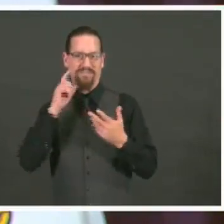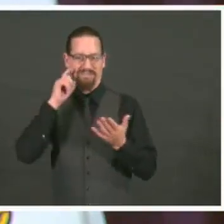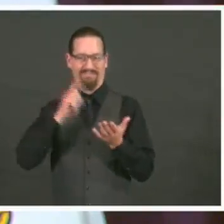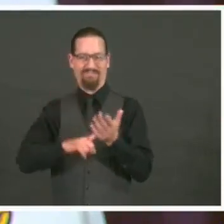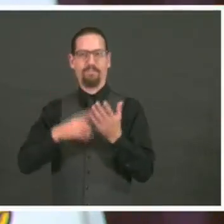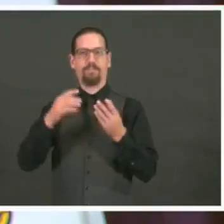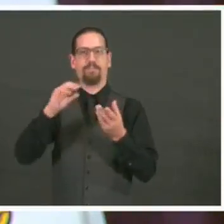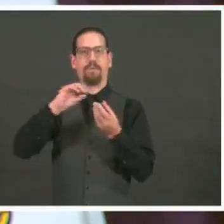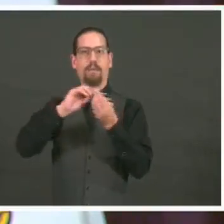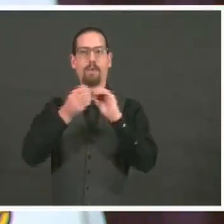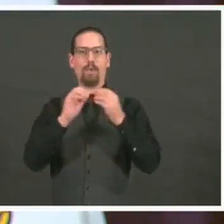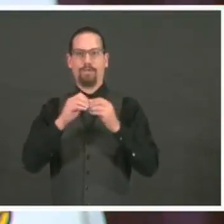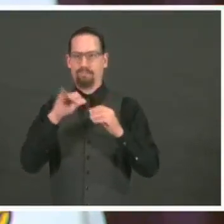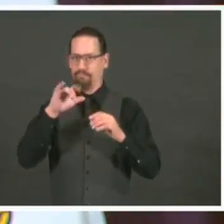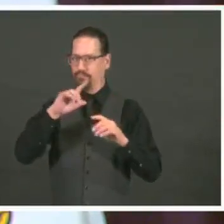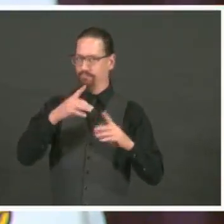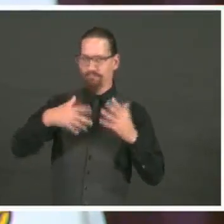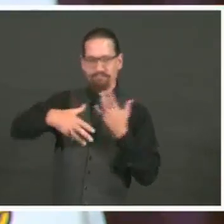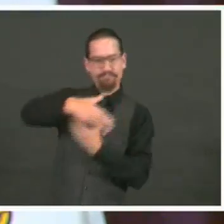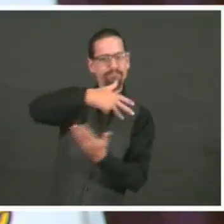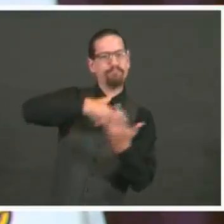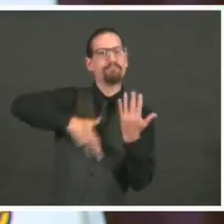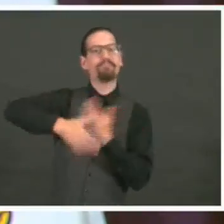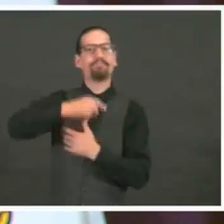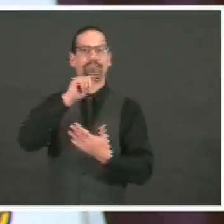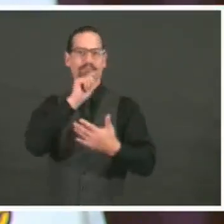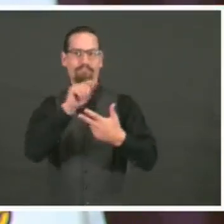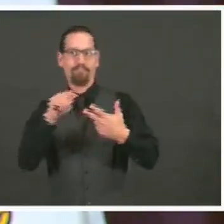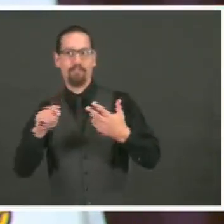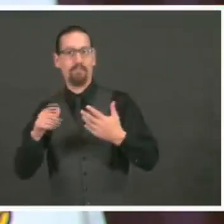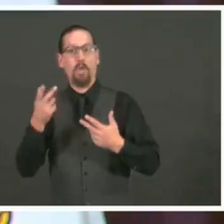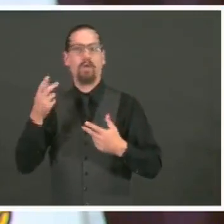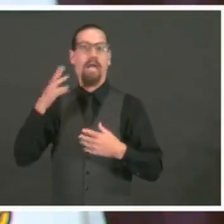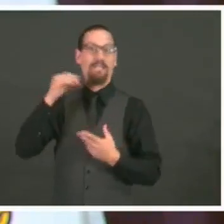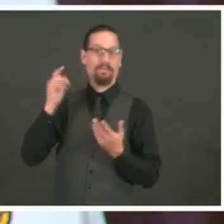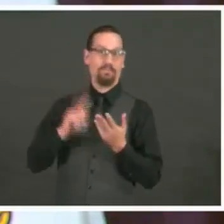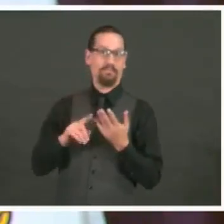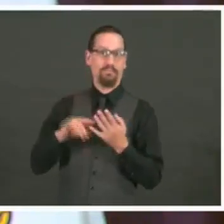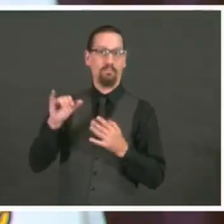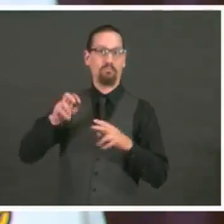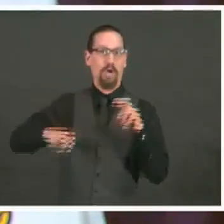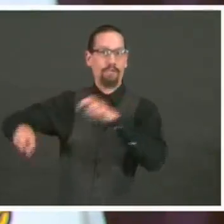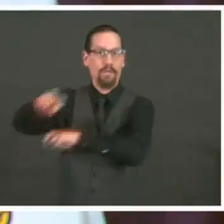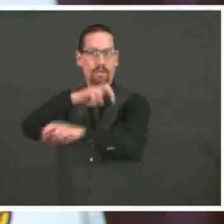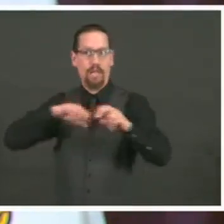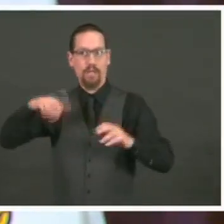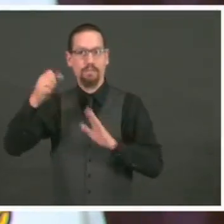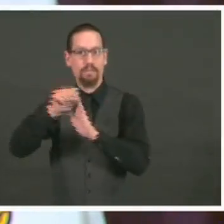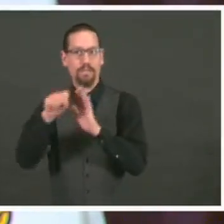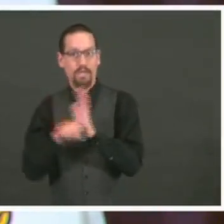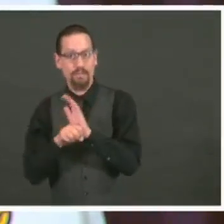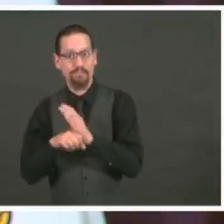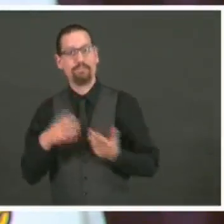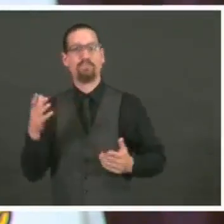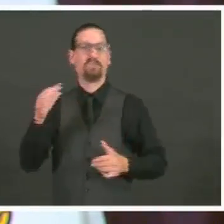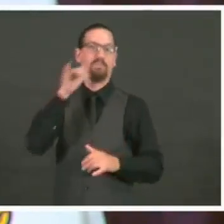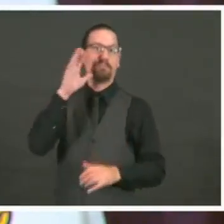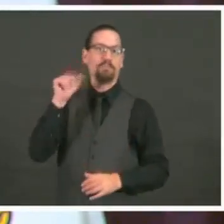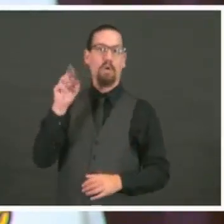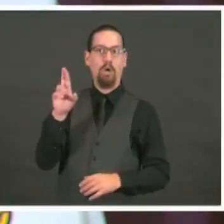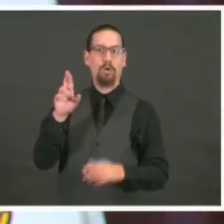gatherings, and going to restaurants and bars where the social gathering is without masks or distancing